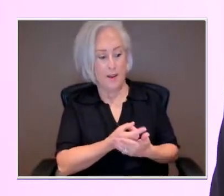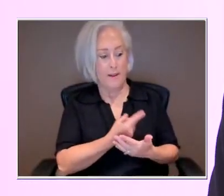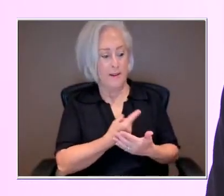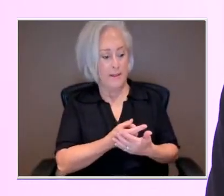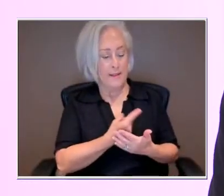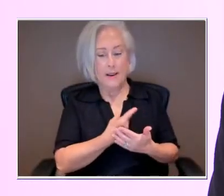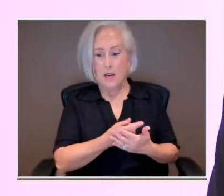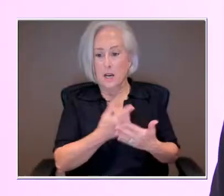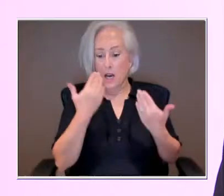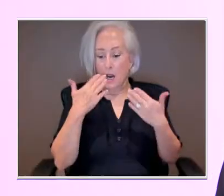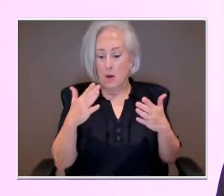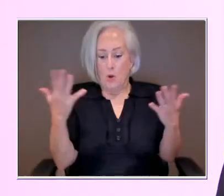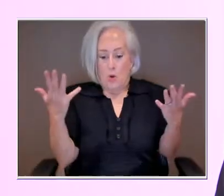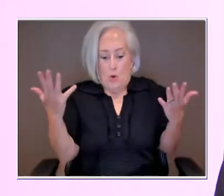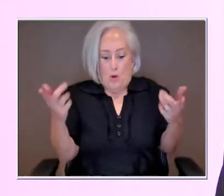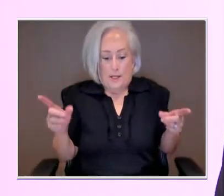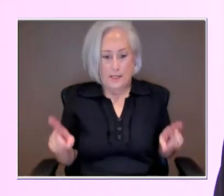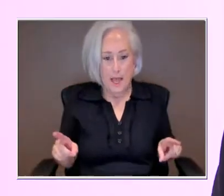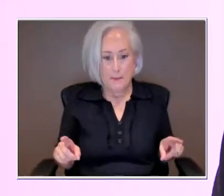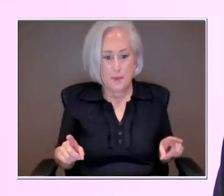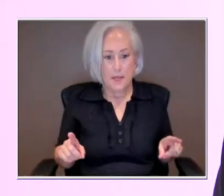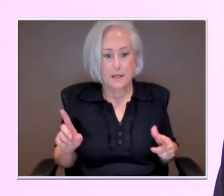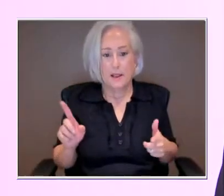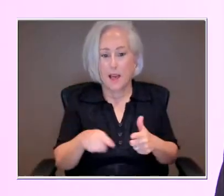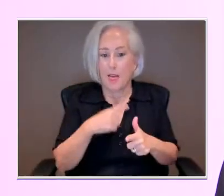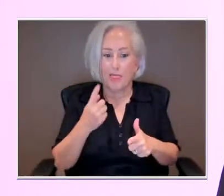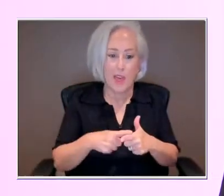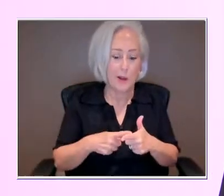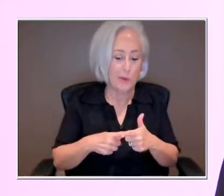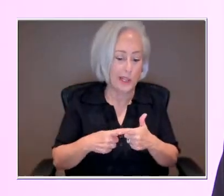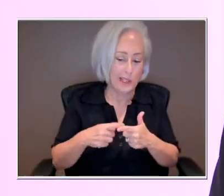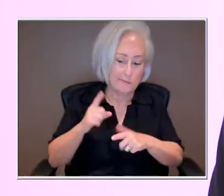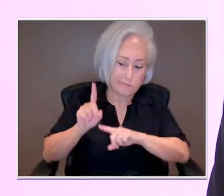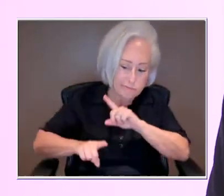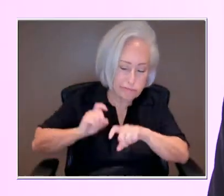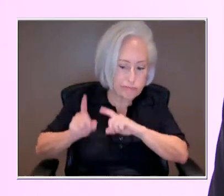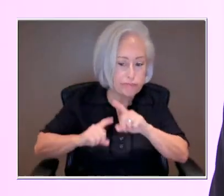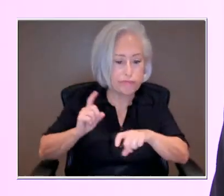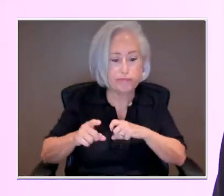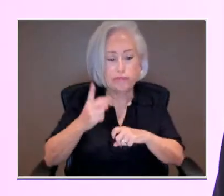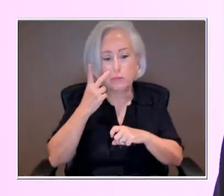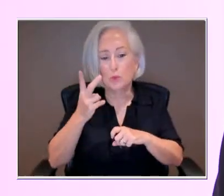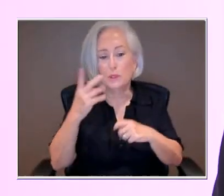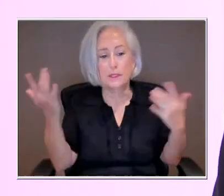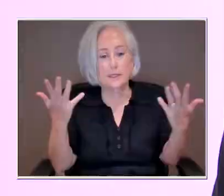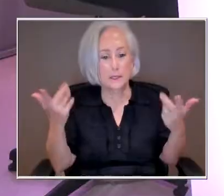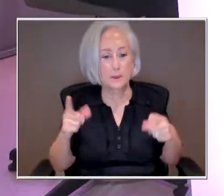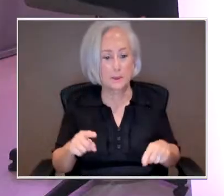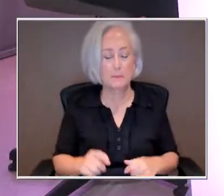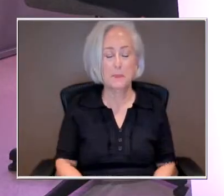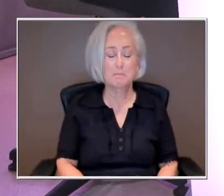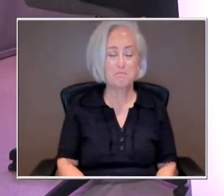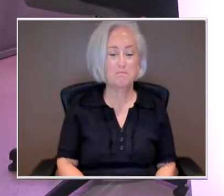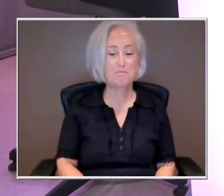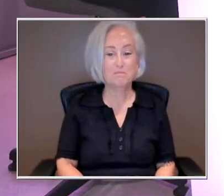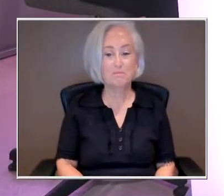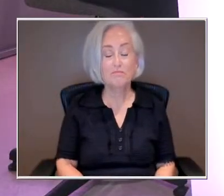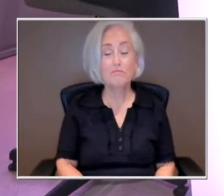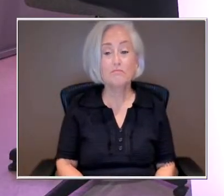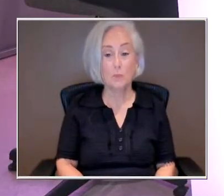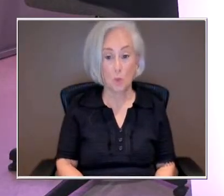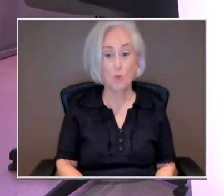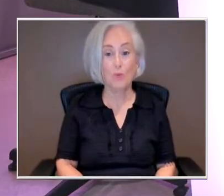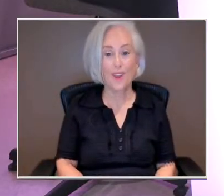and then we just kind of dive in to see what's happening at that point. We have a question, this is